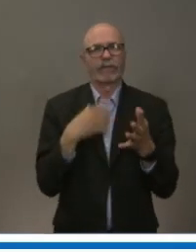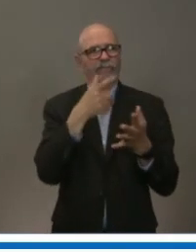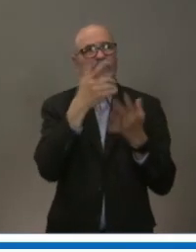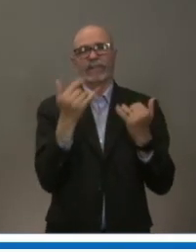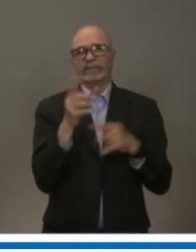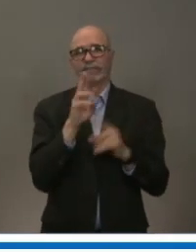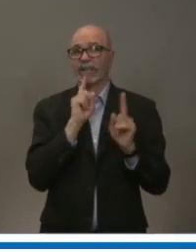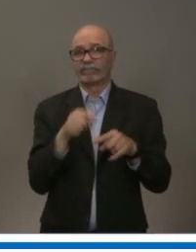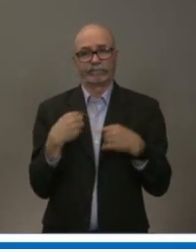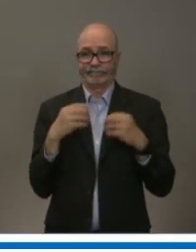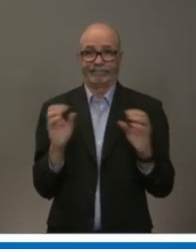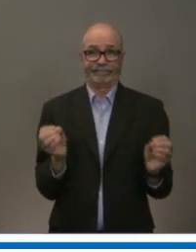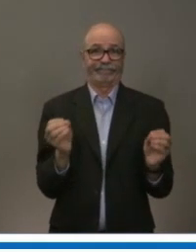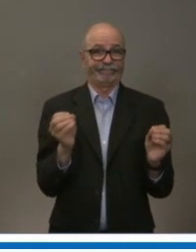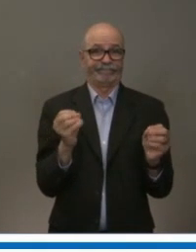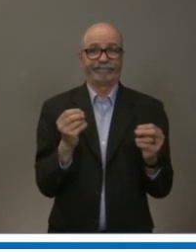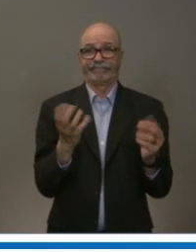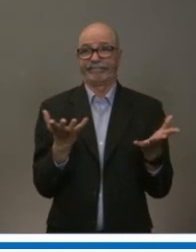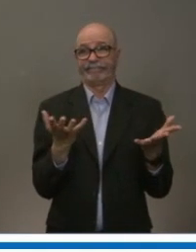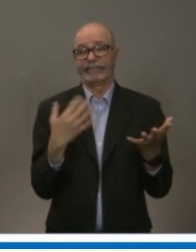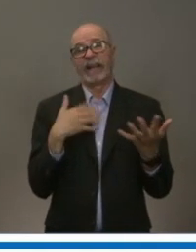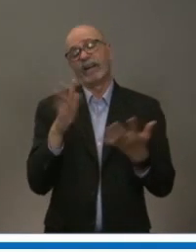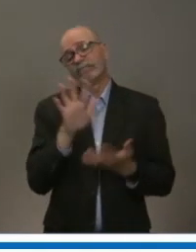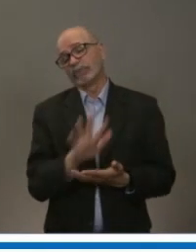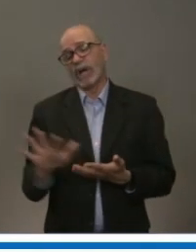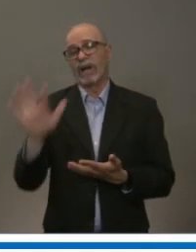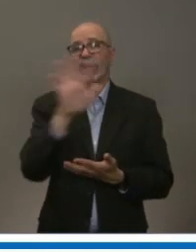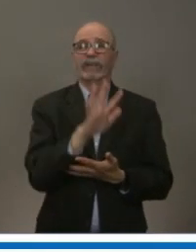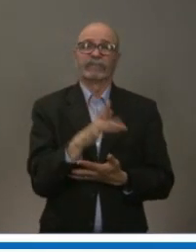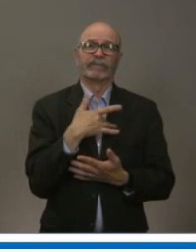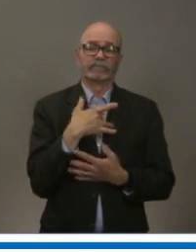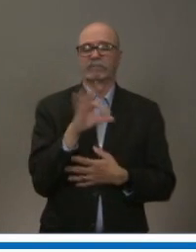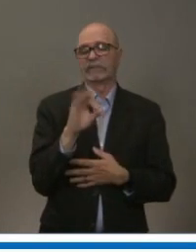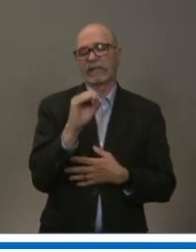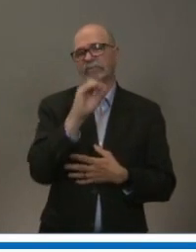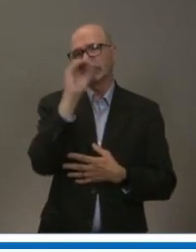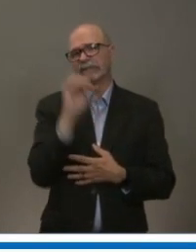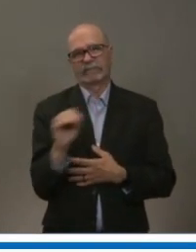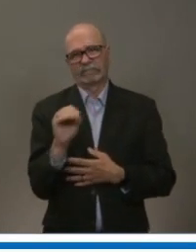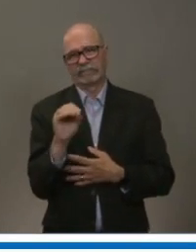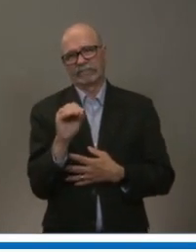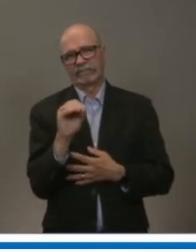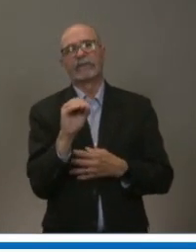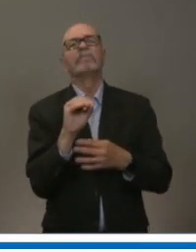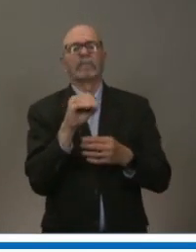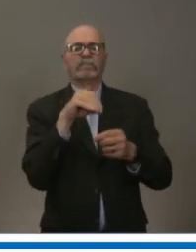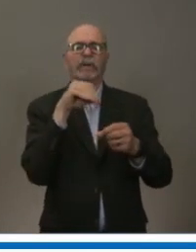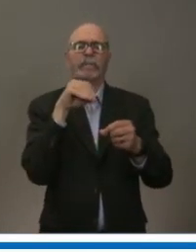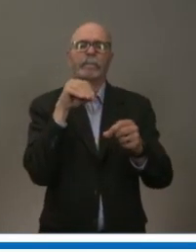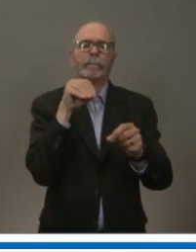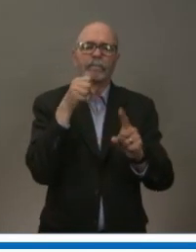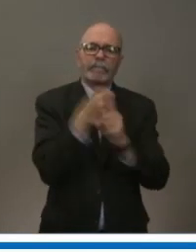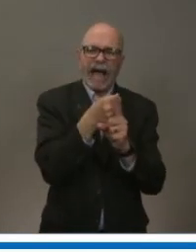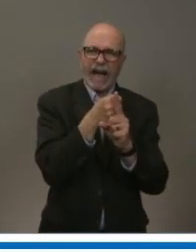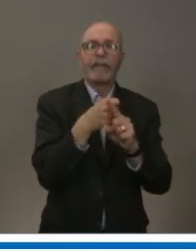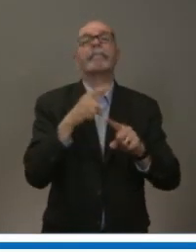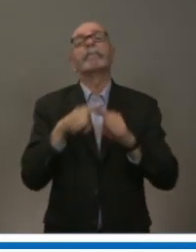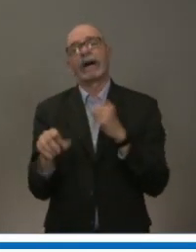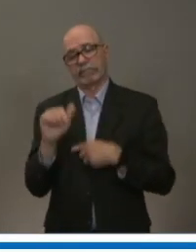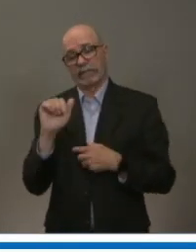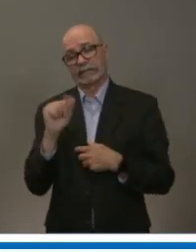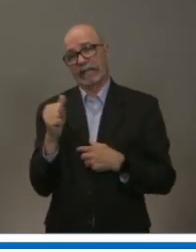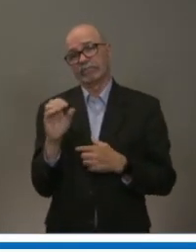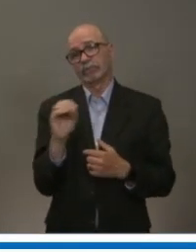90% are related to travel or contact with a known case. what we're seeing more recently is